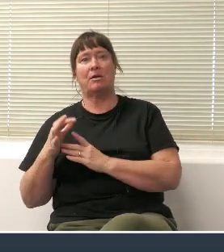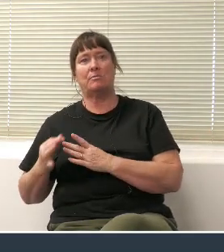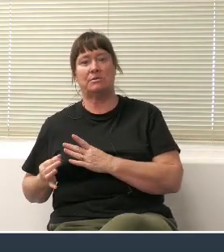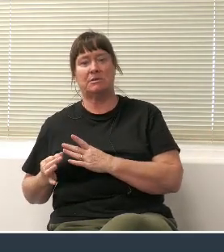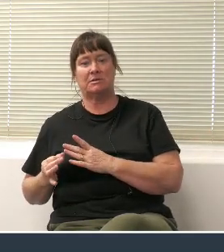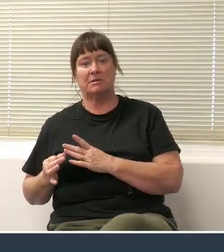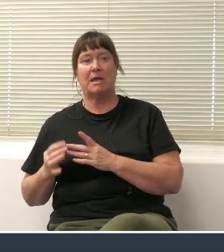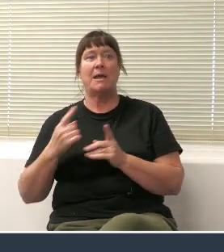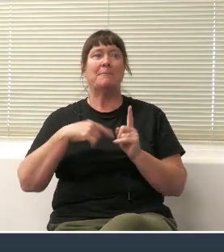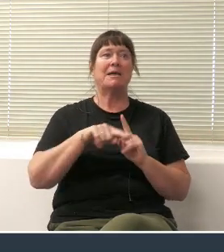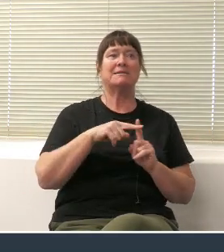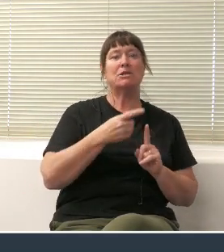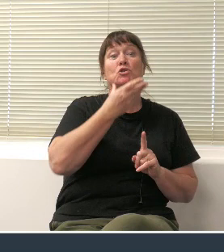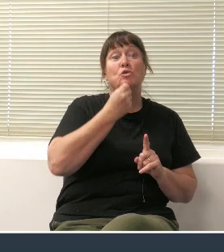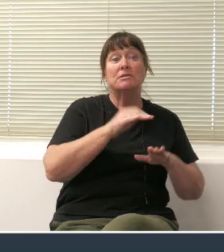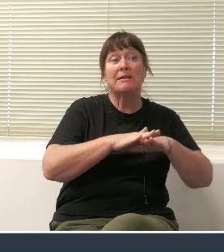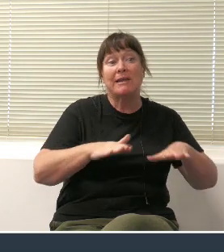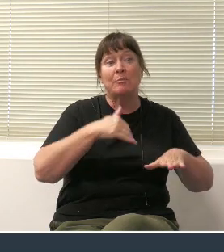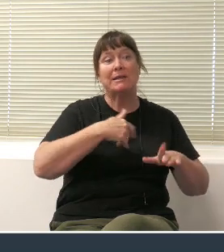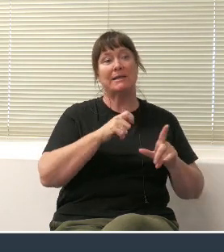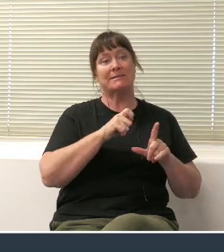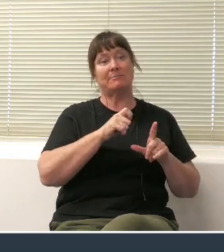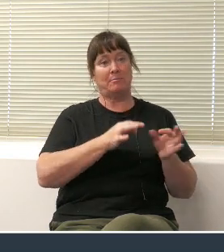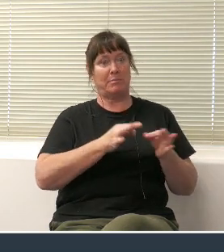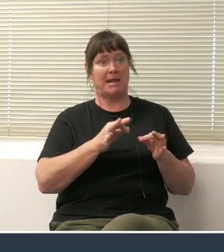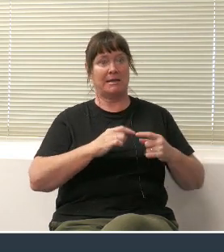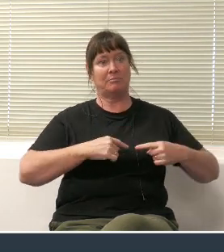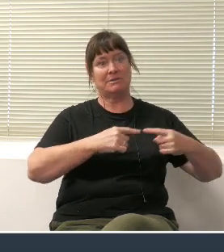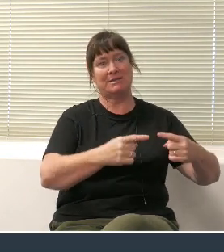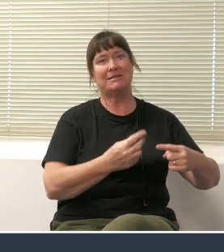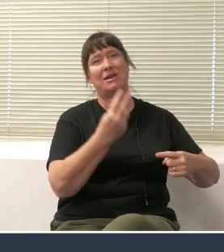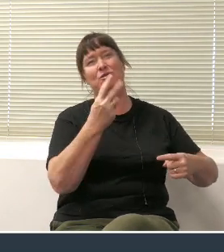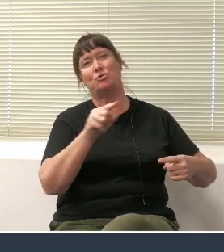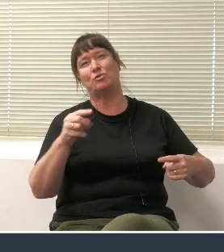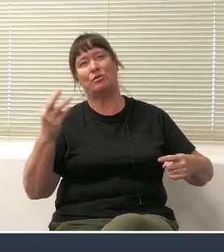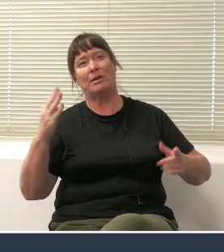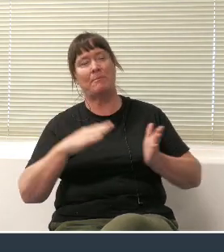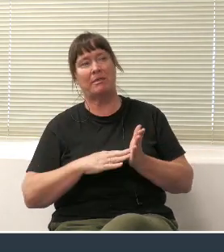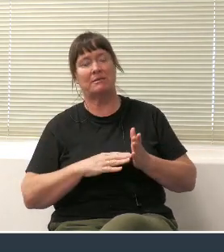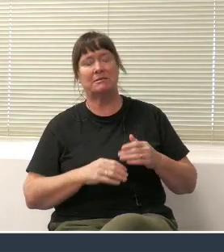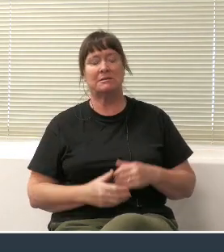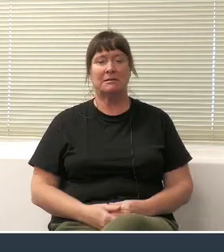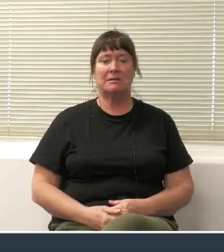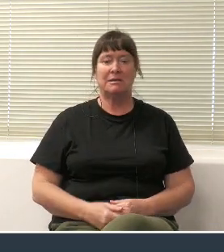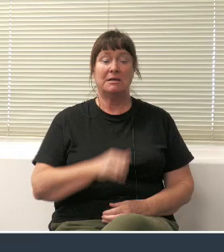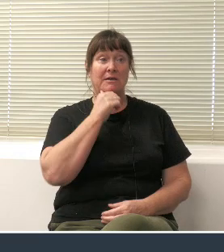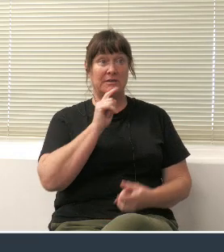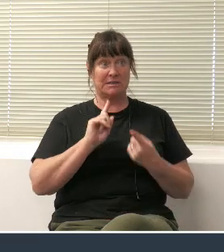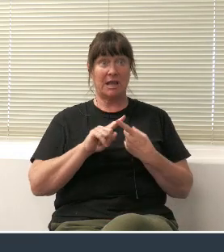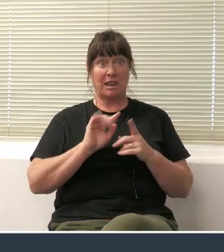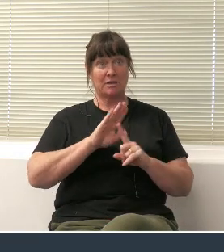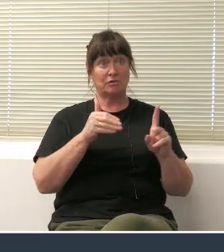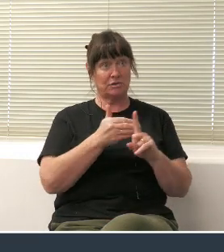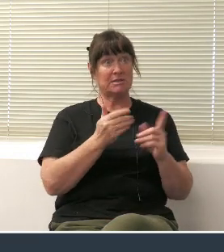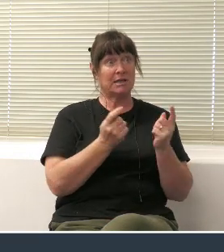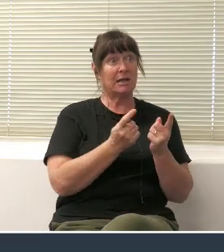around the usage of that land as well, we need to go through some planning procedures, which would take 2 to 3 months. Even though if it still is a strategic